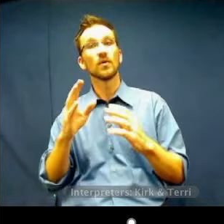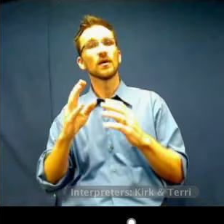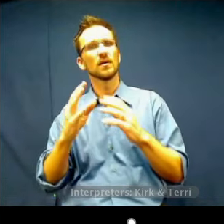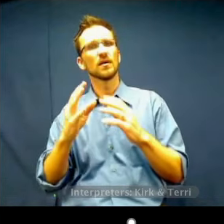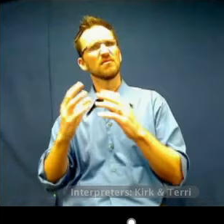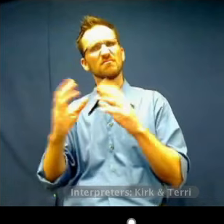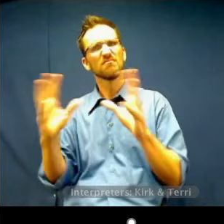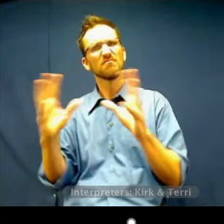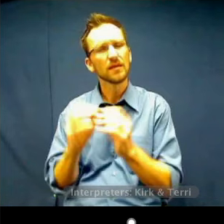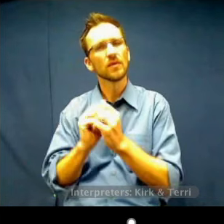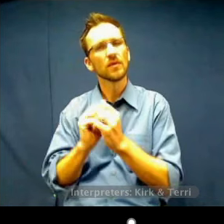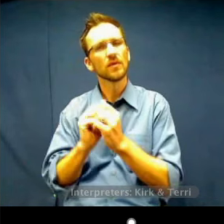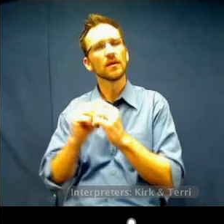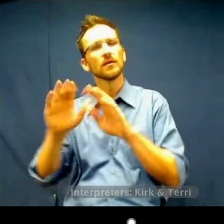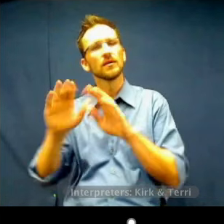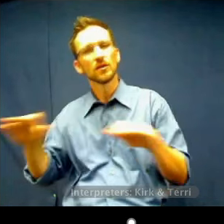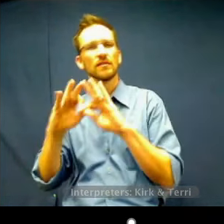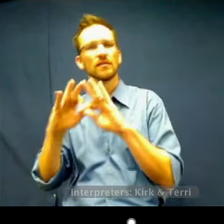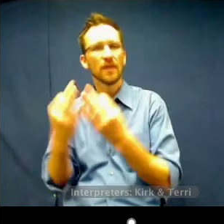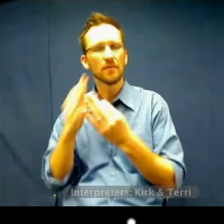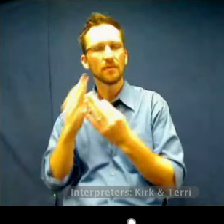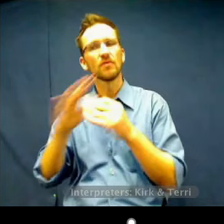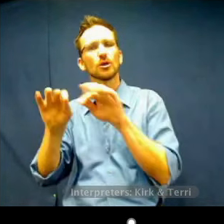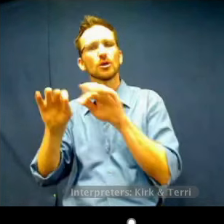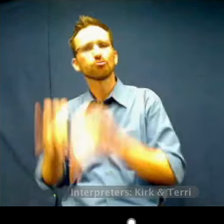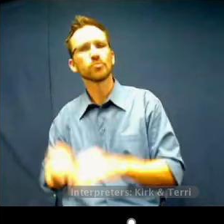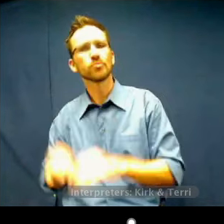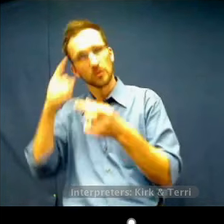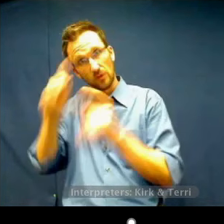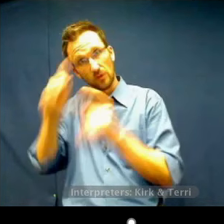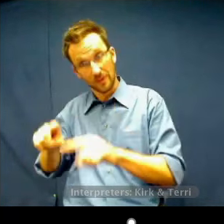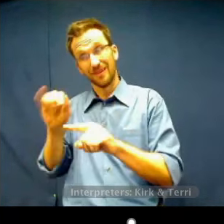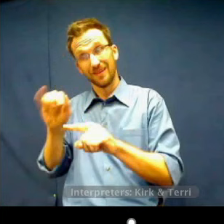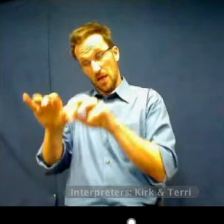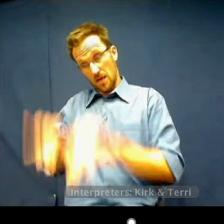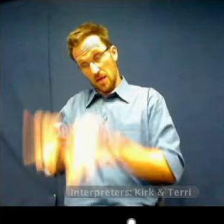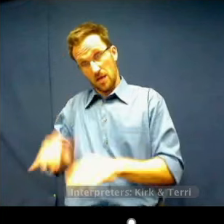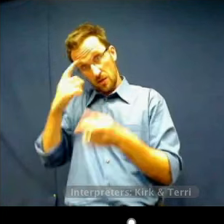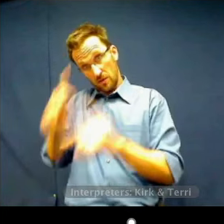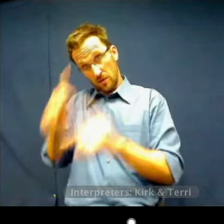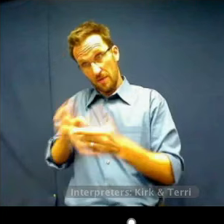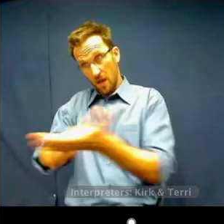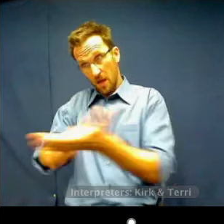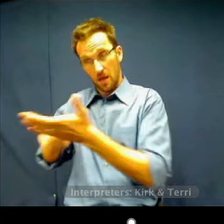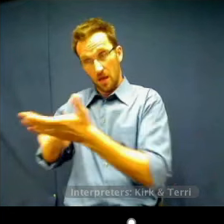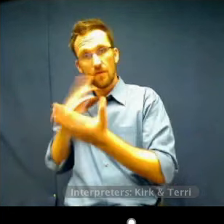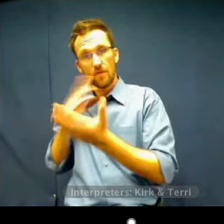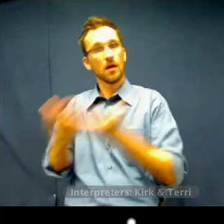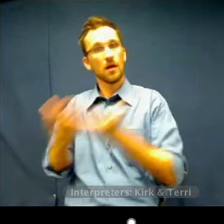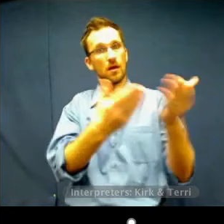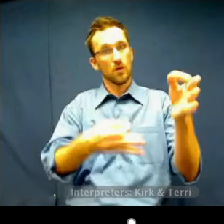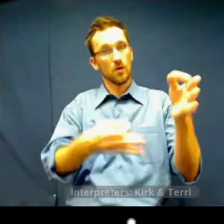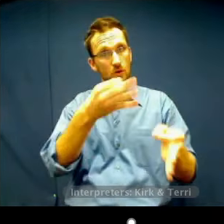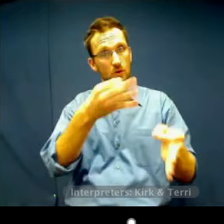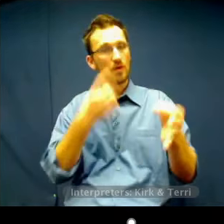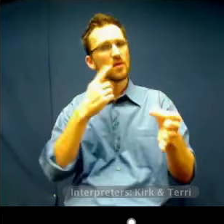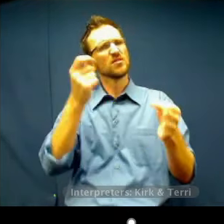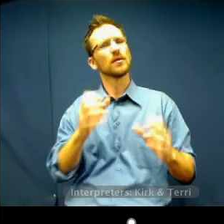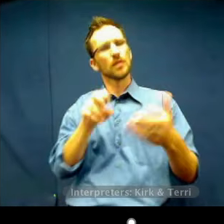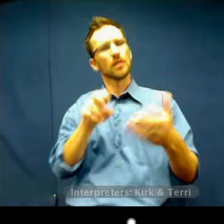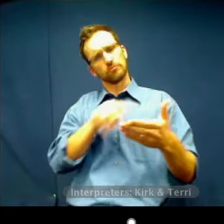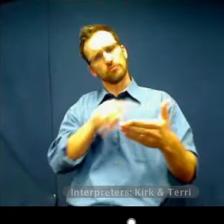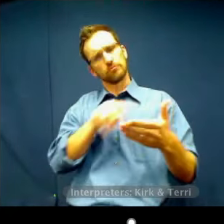write an agreement which is then brought into court for the judge to affirm. Would conflicts exist in this situation, which would